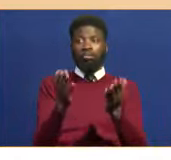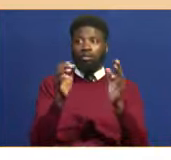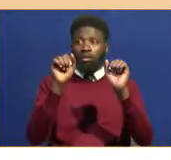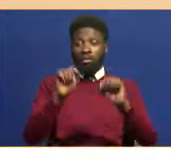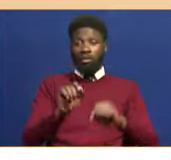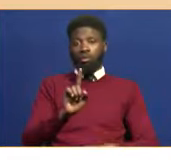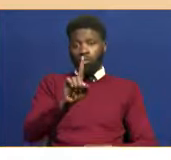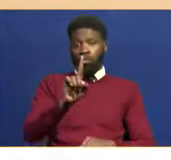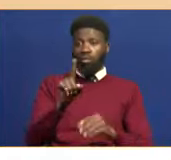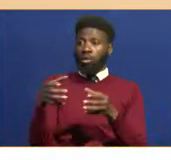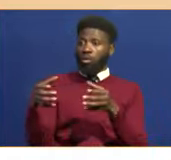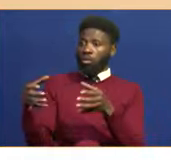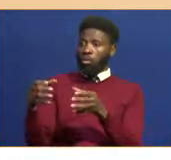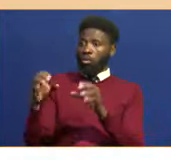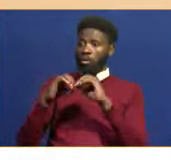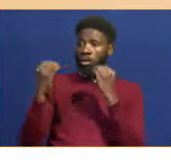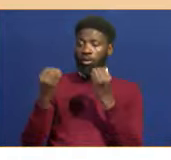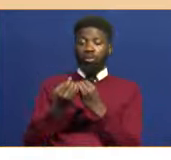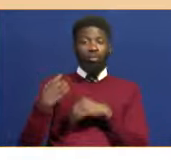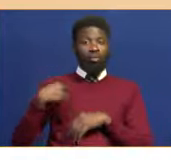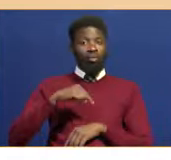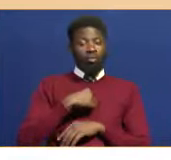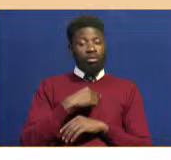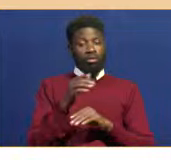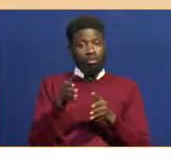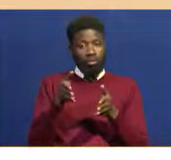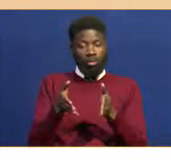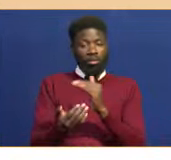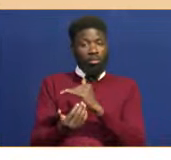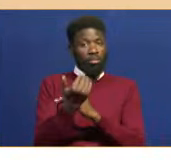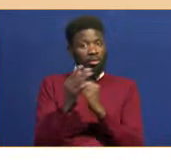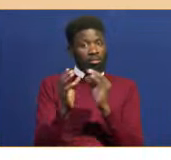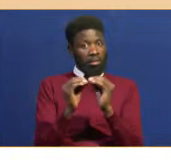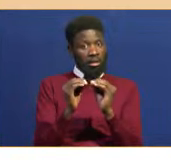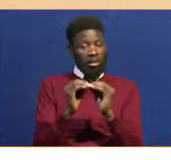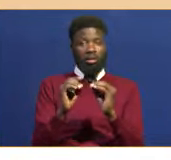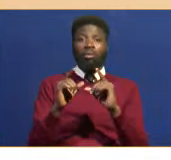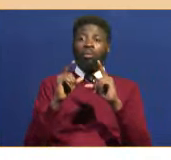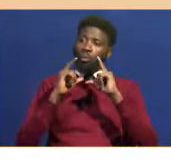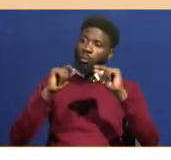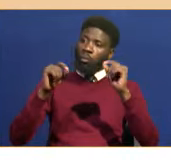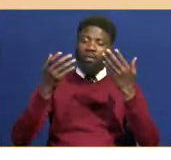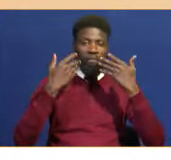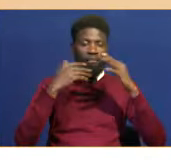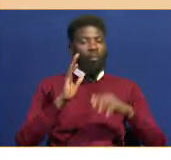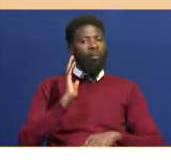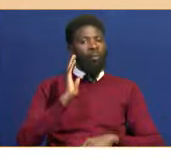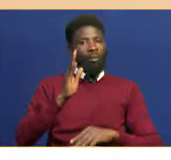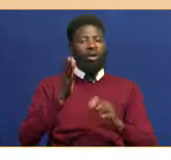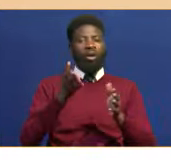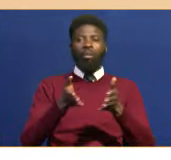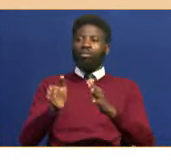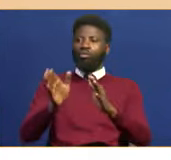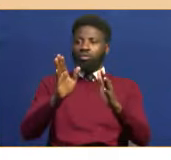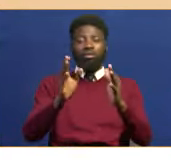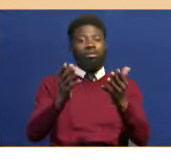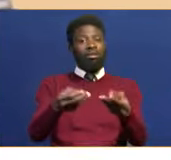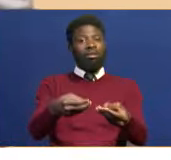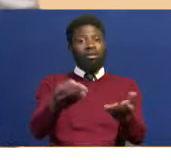organizations that we met this morning was actually saying they are going to provide that opportunity. They already